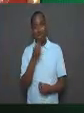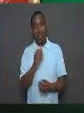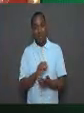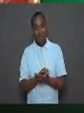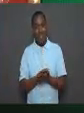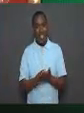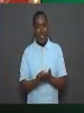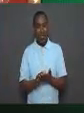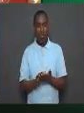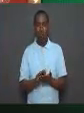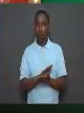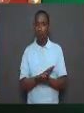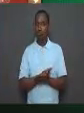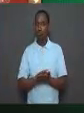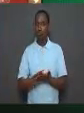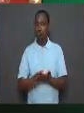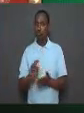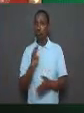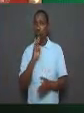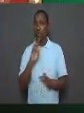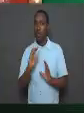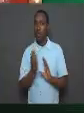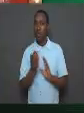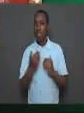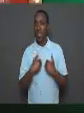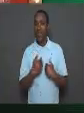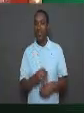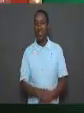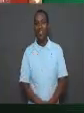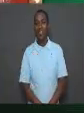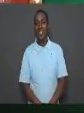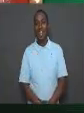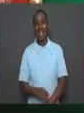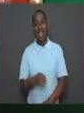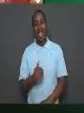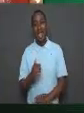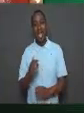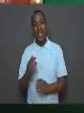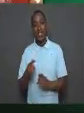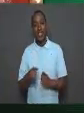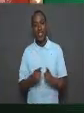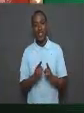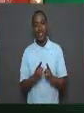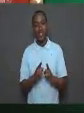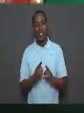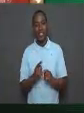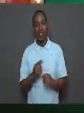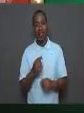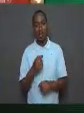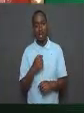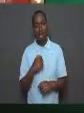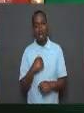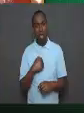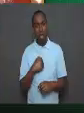is clean water. Another way to prevent oneself from getting